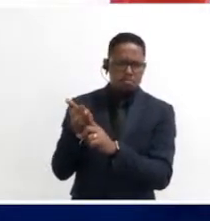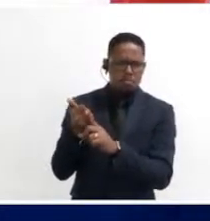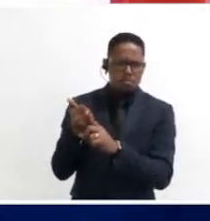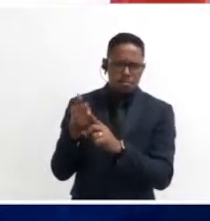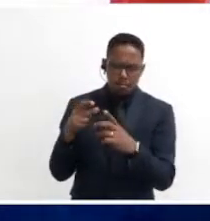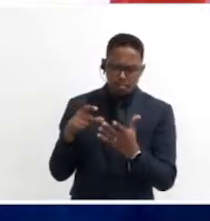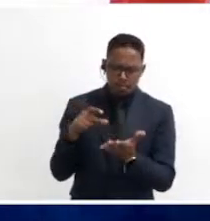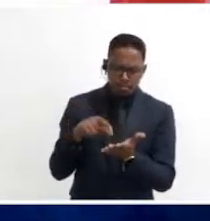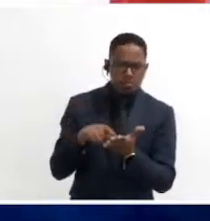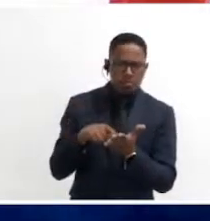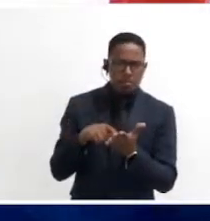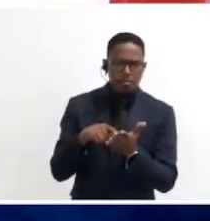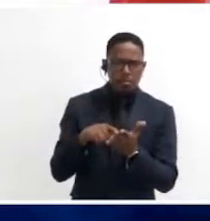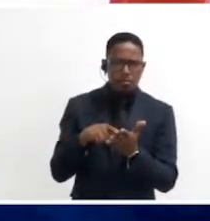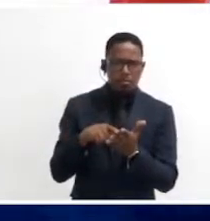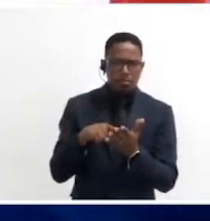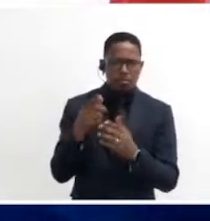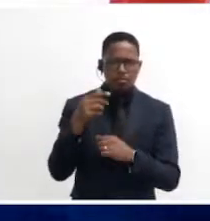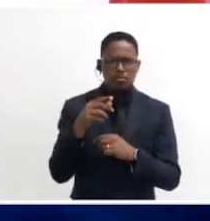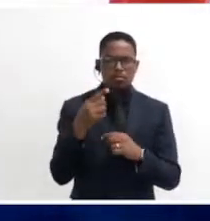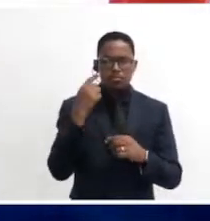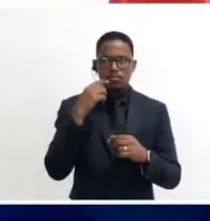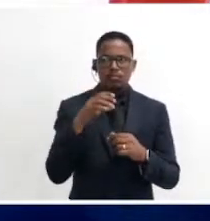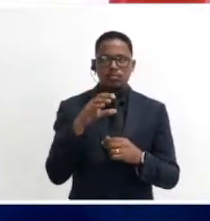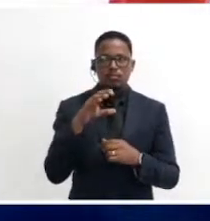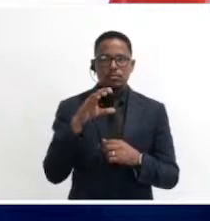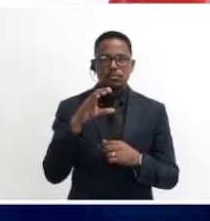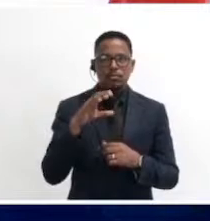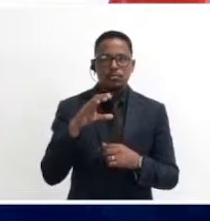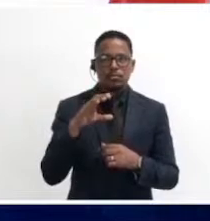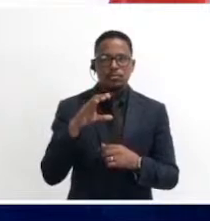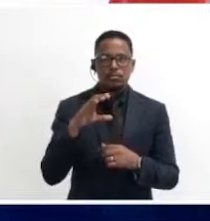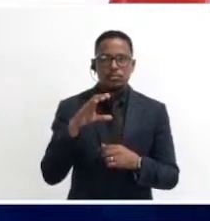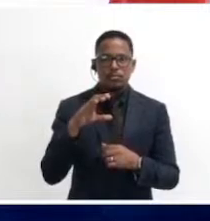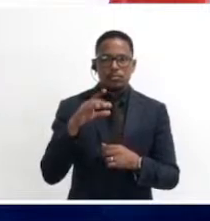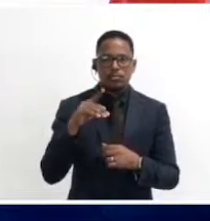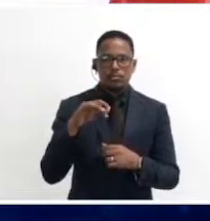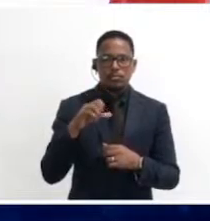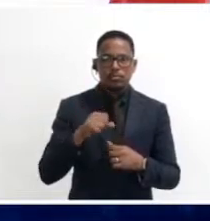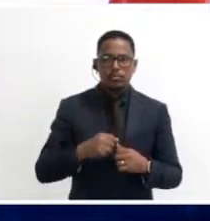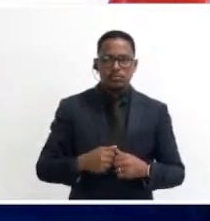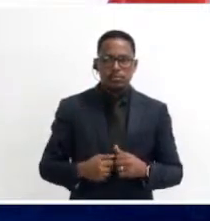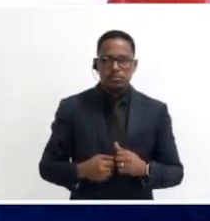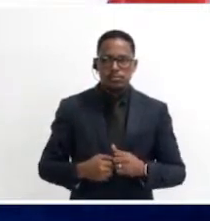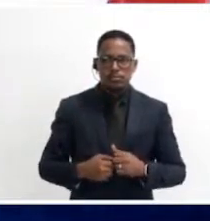chip mounted to the substrate, and then it's molded around it to protect the chip.